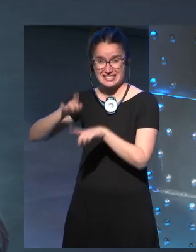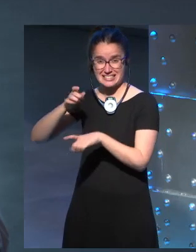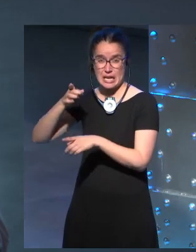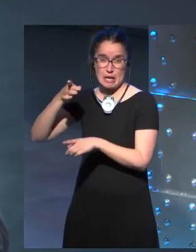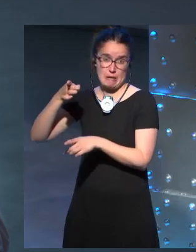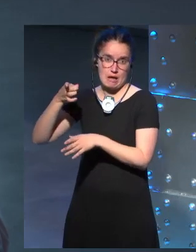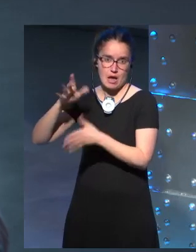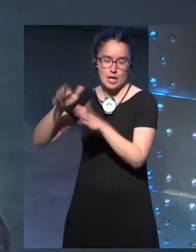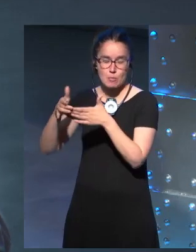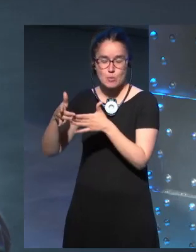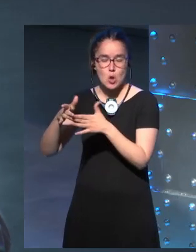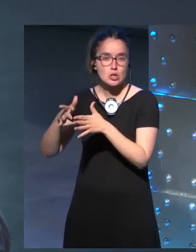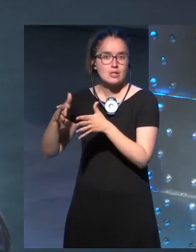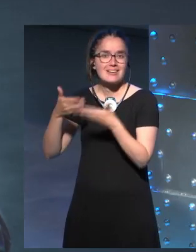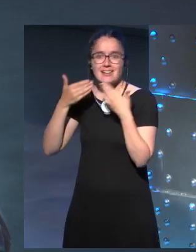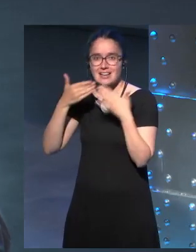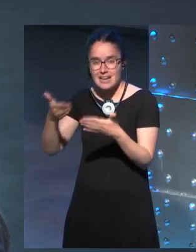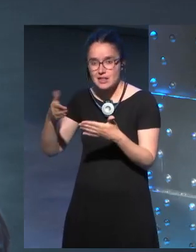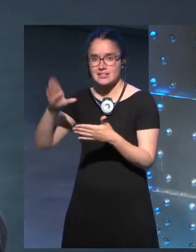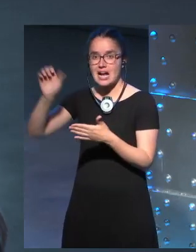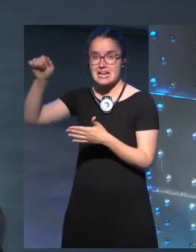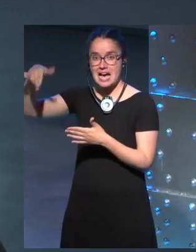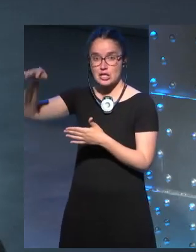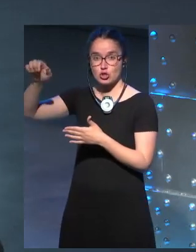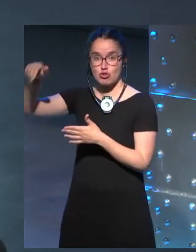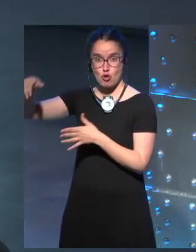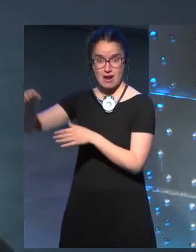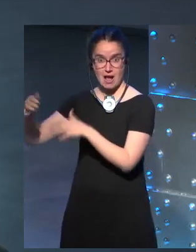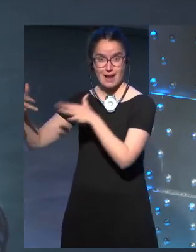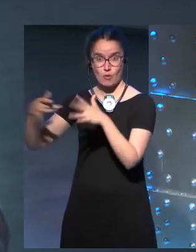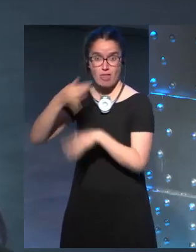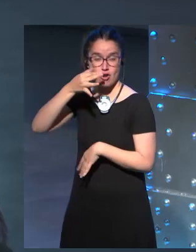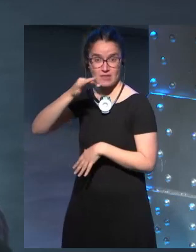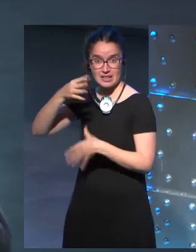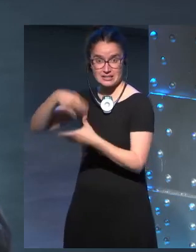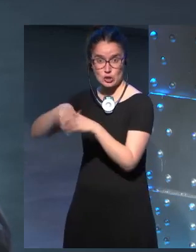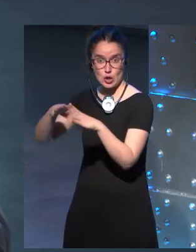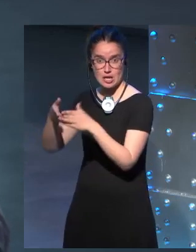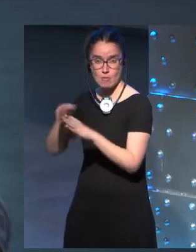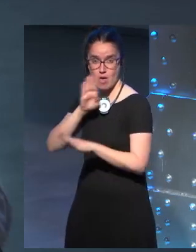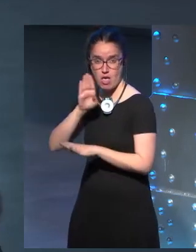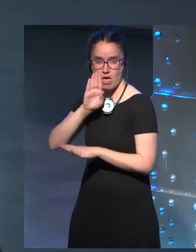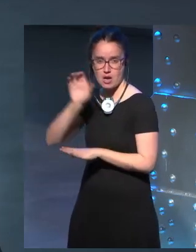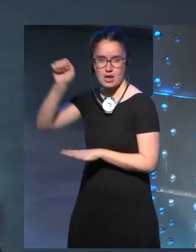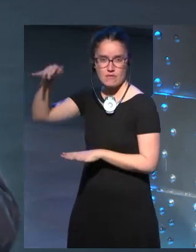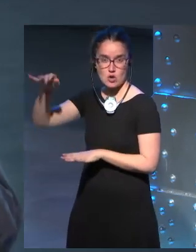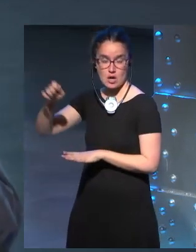Cantona, who's someone else we could talk about, a philosopher, you know, Cantona, with a book of